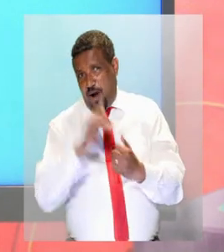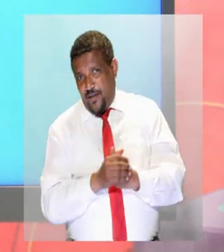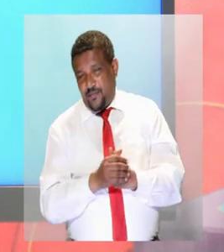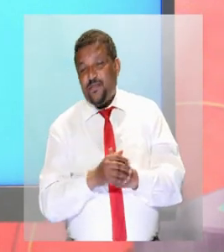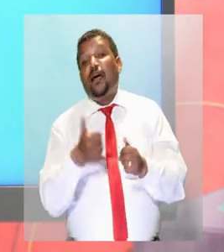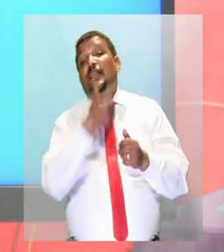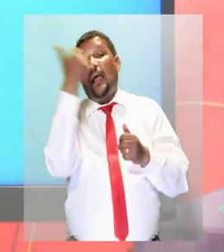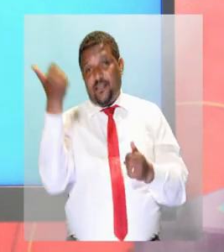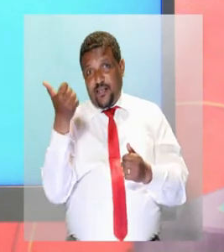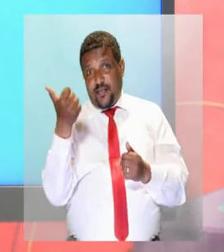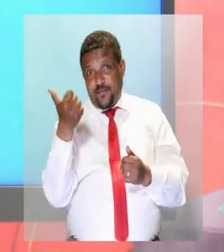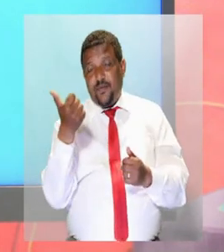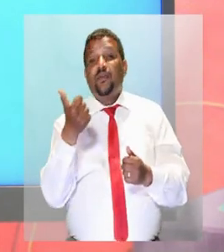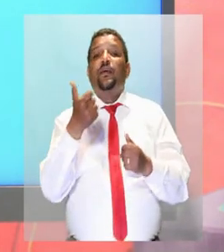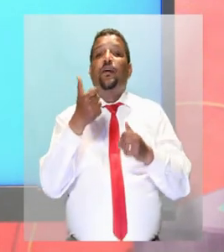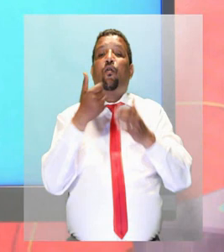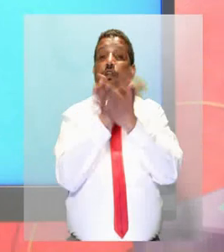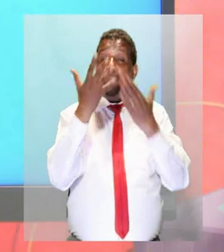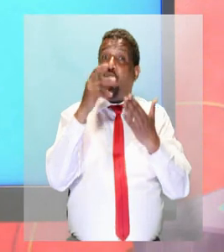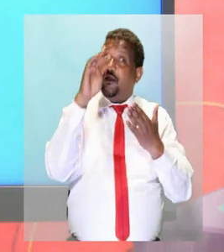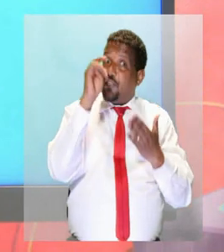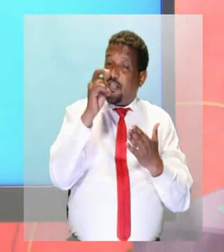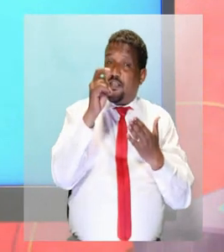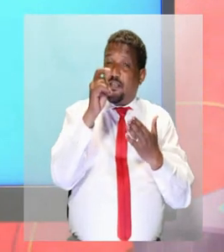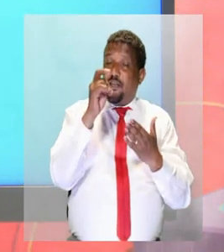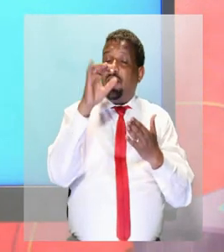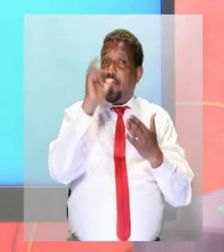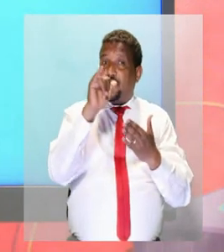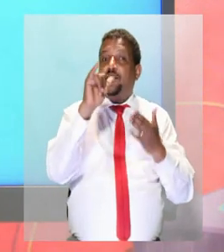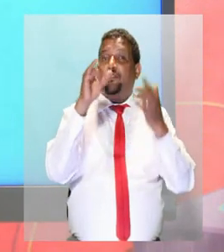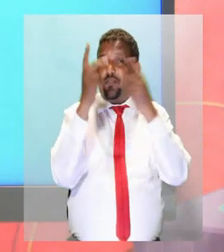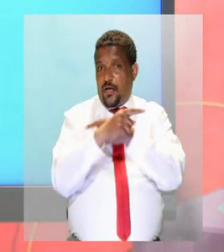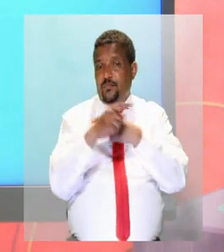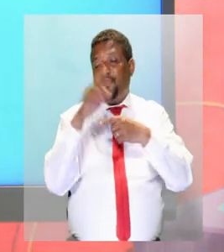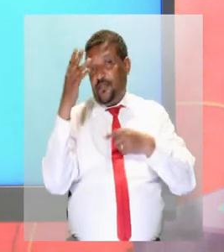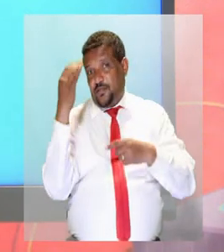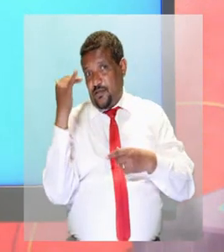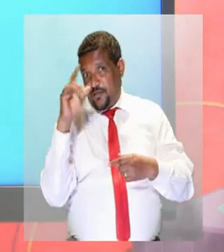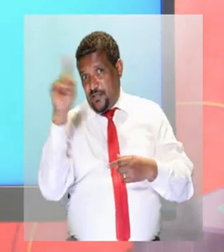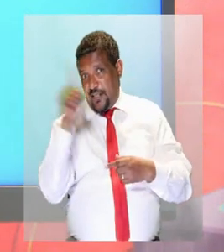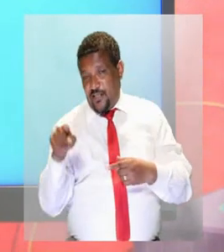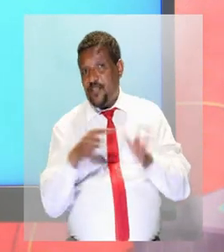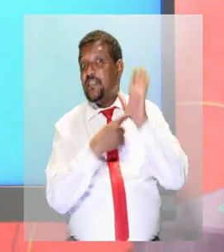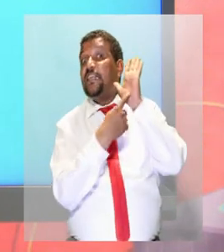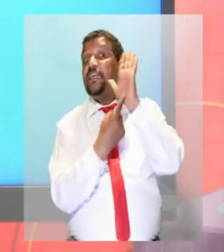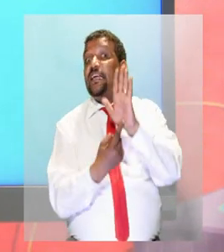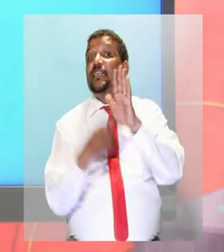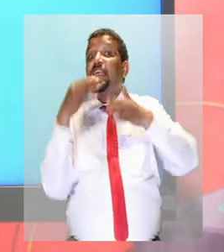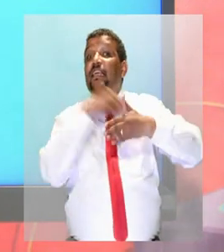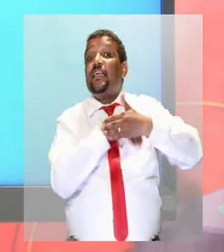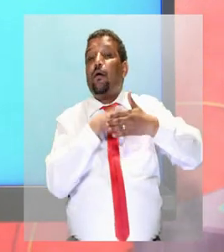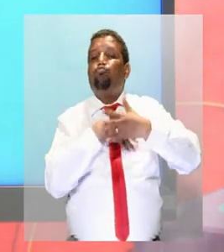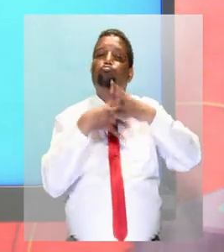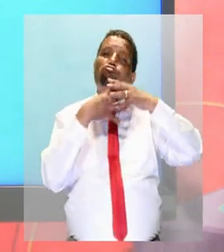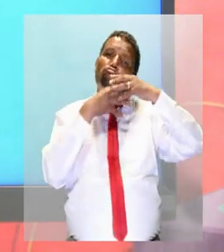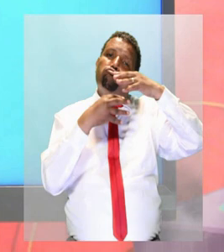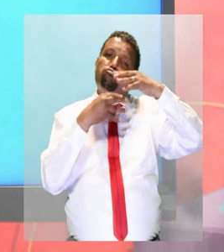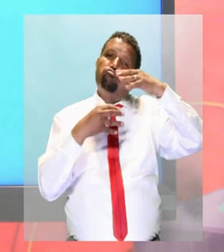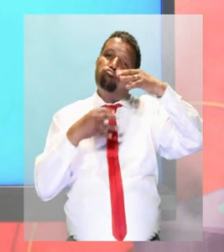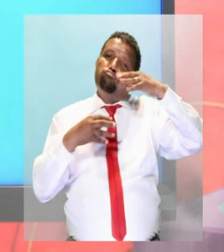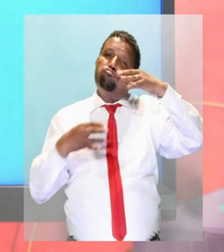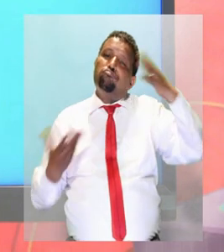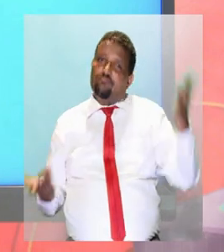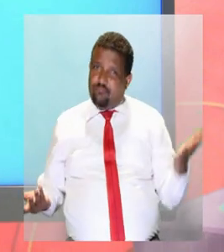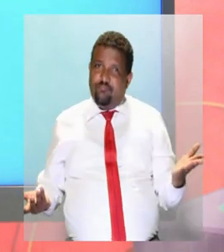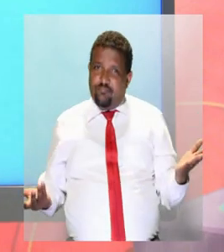be price of Z times quantity of Z, and this indicates that the income of a consumer is exhausted. That means if